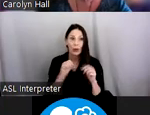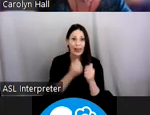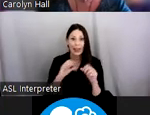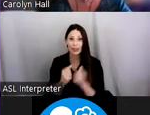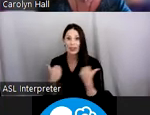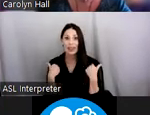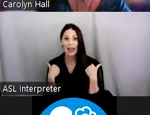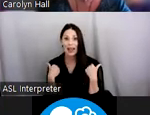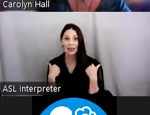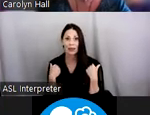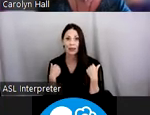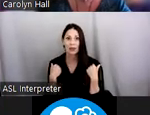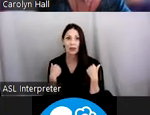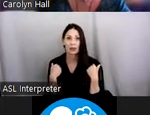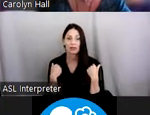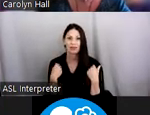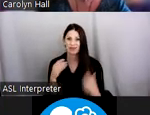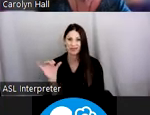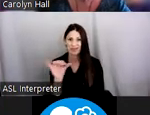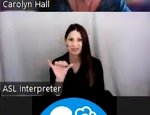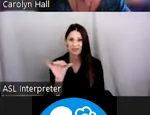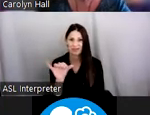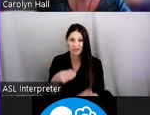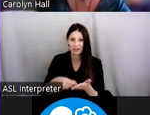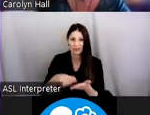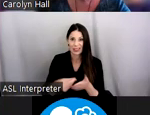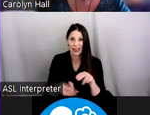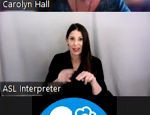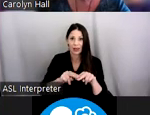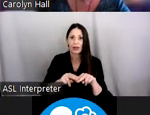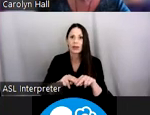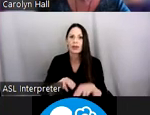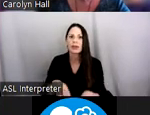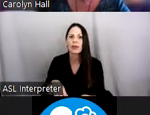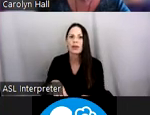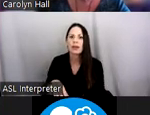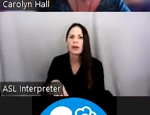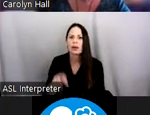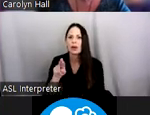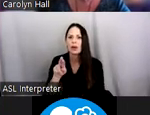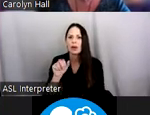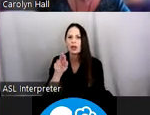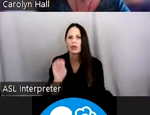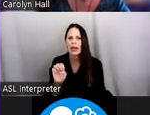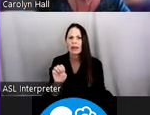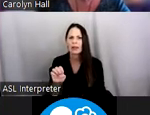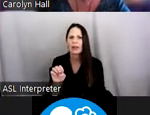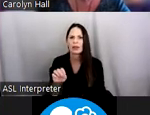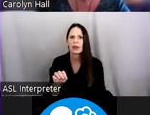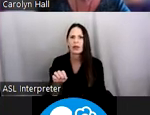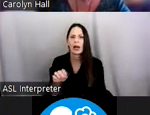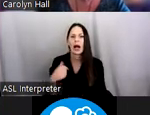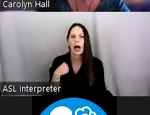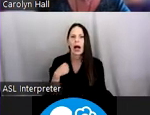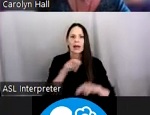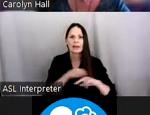RAIs. I sit on the Ray 3's like community membership advisory board, and I